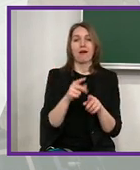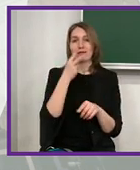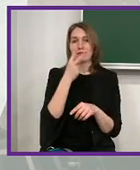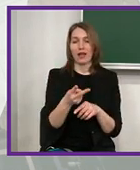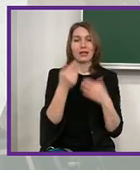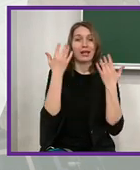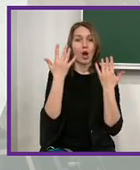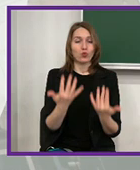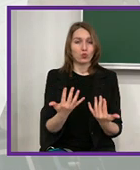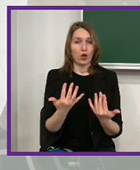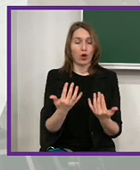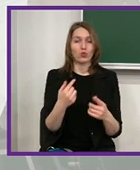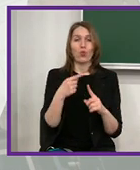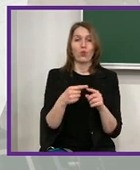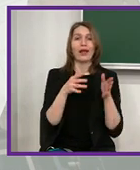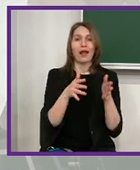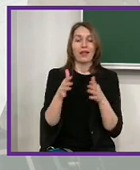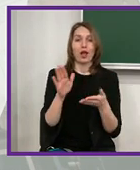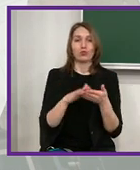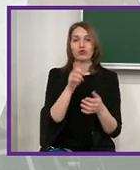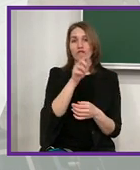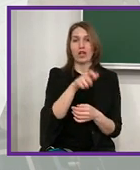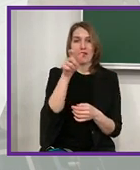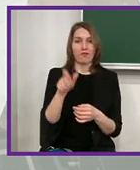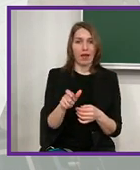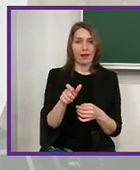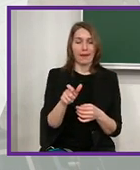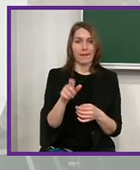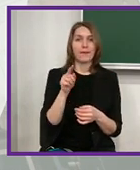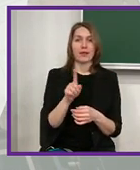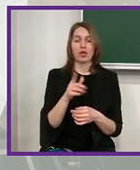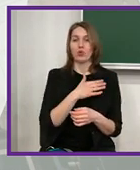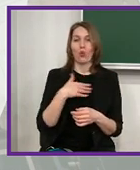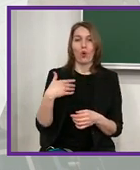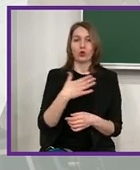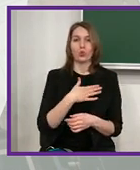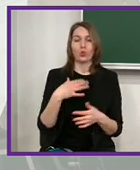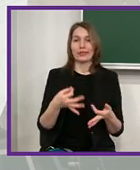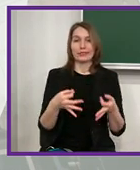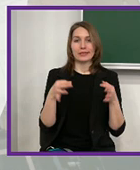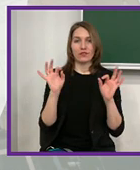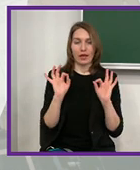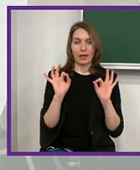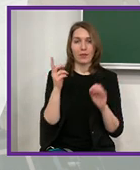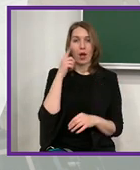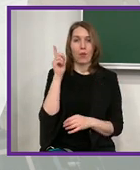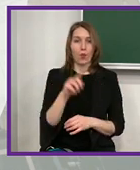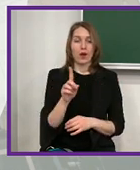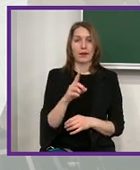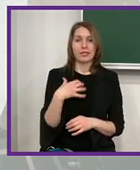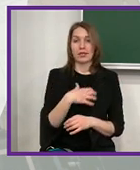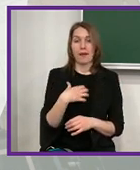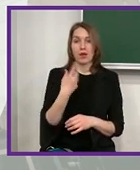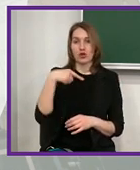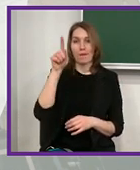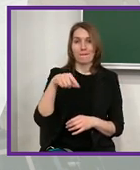a very difficult task, so it is important to prioritize your risks and start small